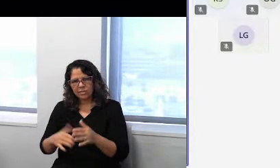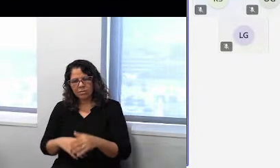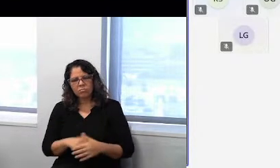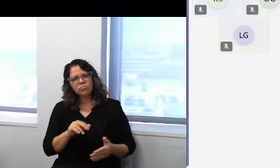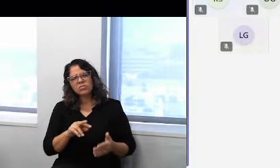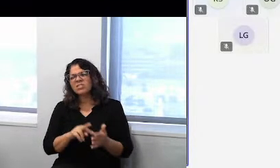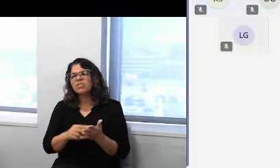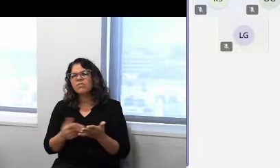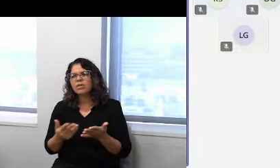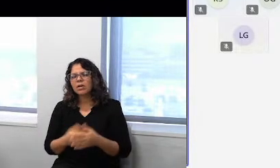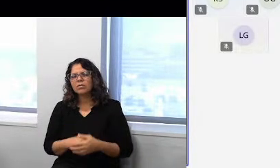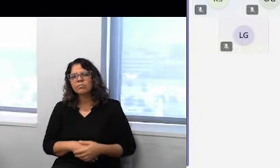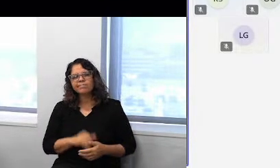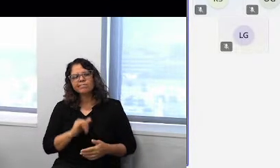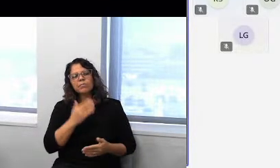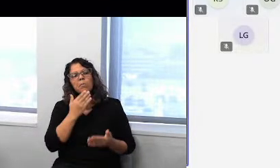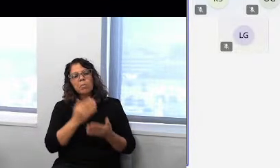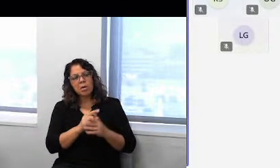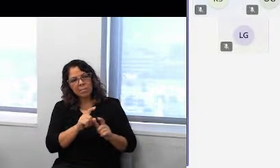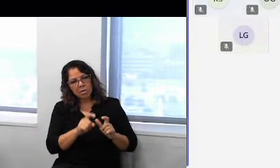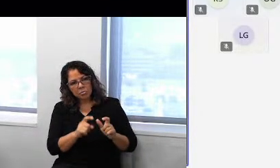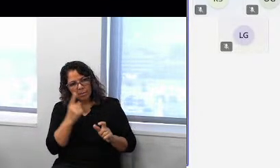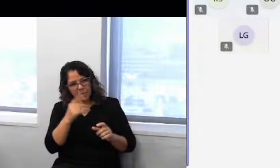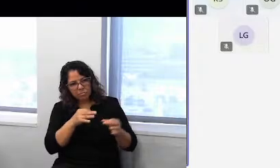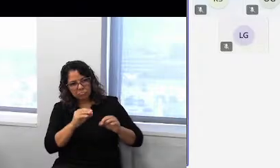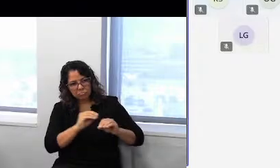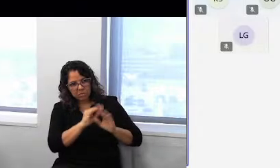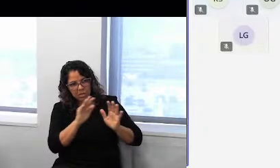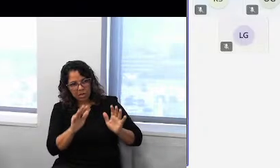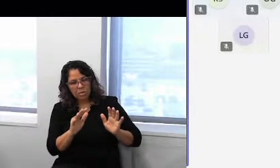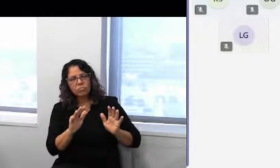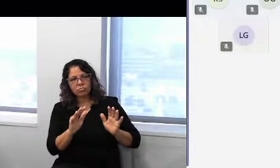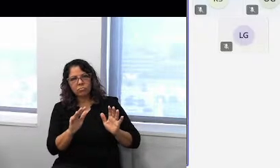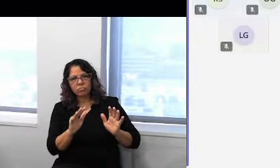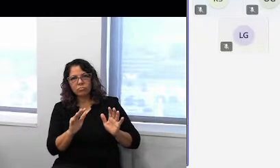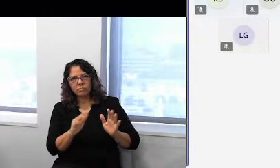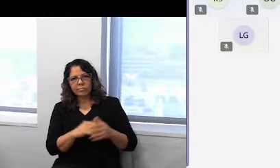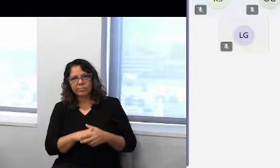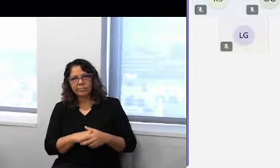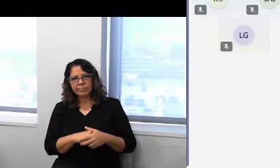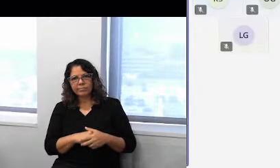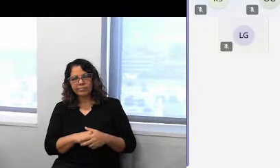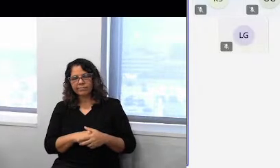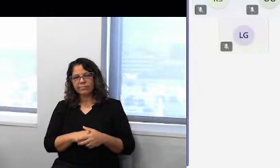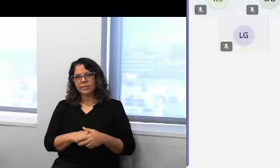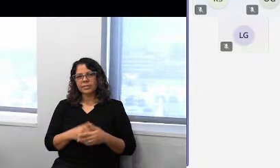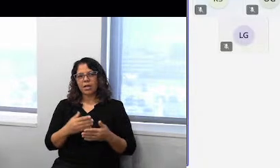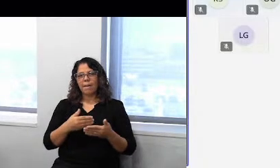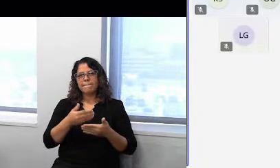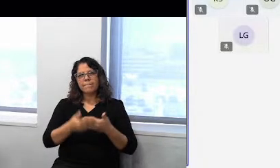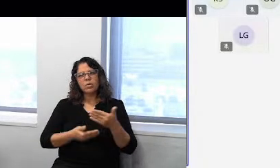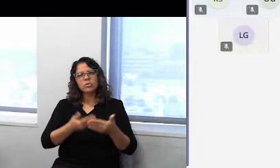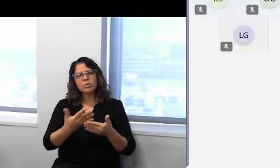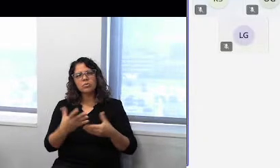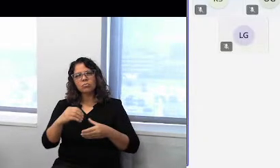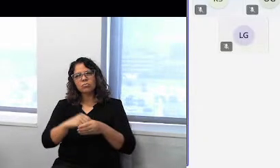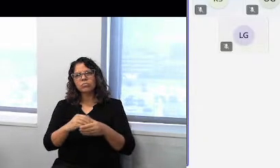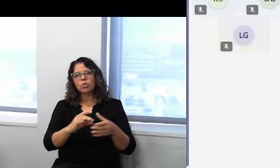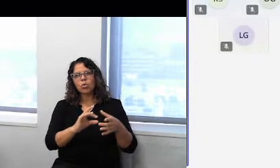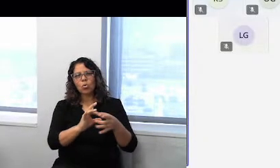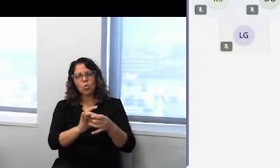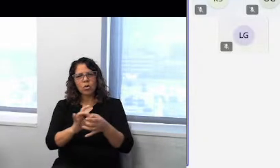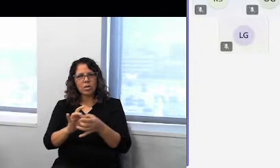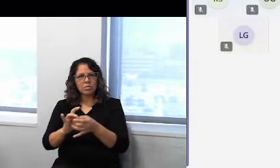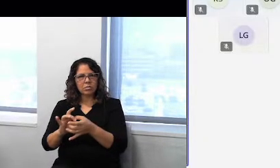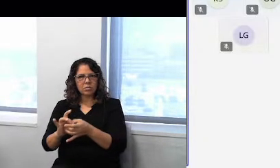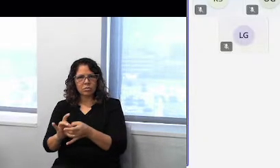clarifying question because I think it's important that it's understood. When we're talking about interconnection process, when I say